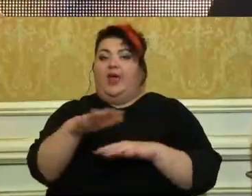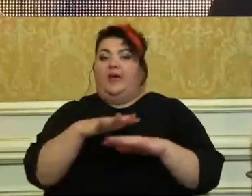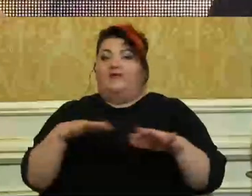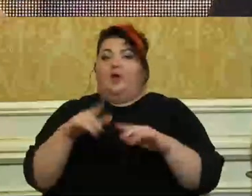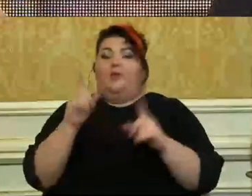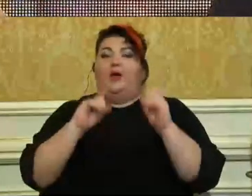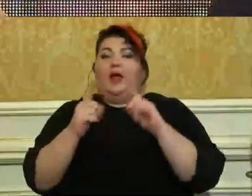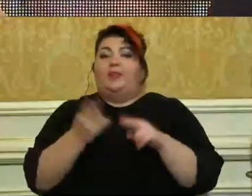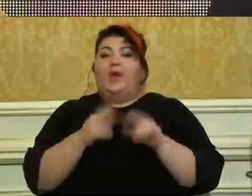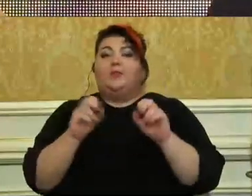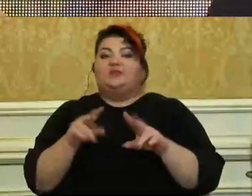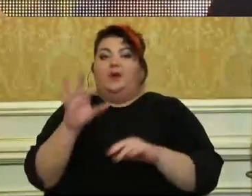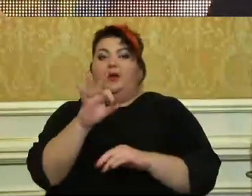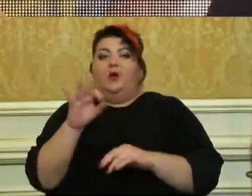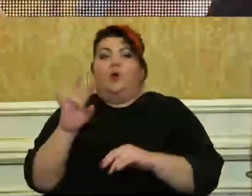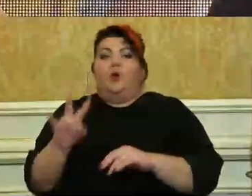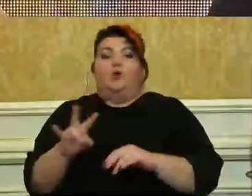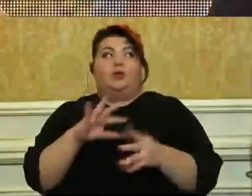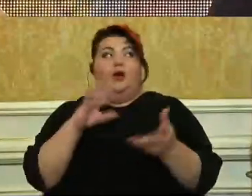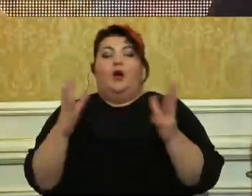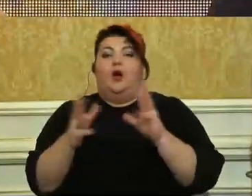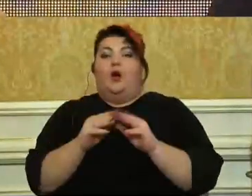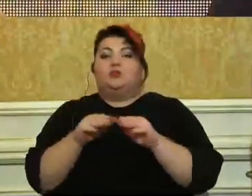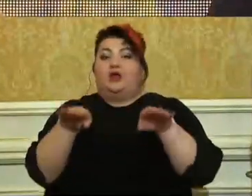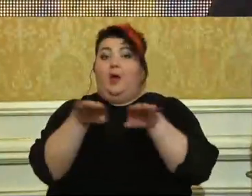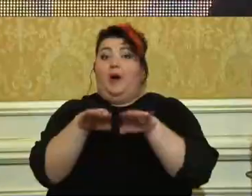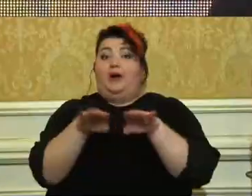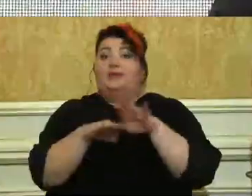that equality between men and women remains a priority.